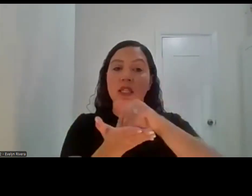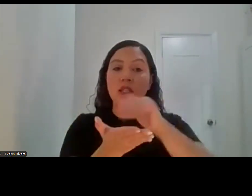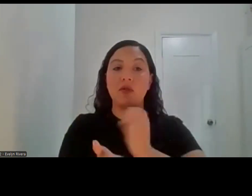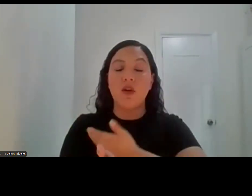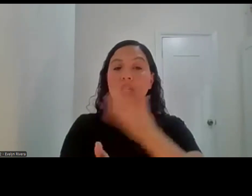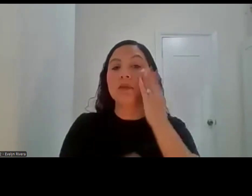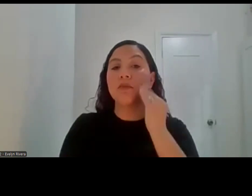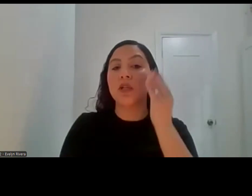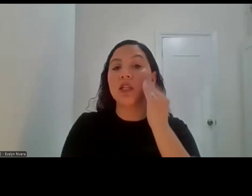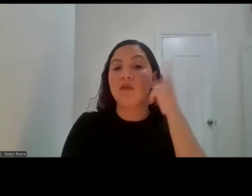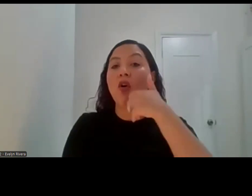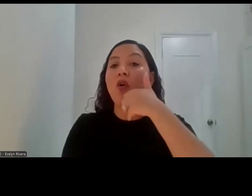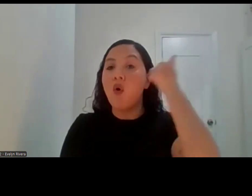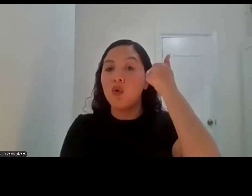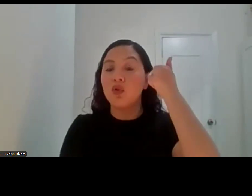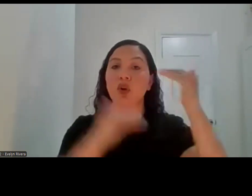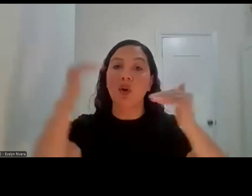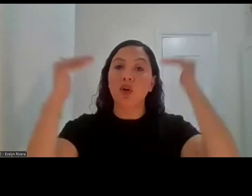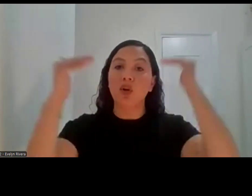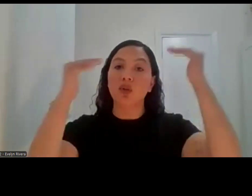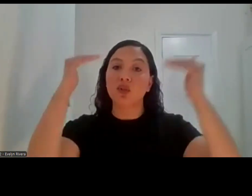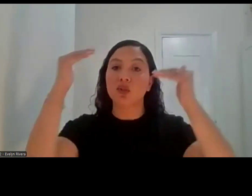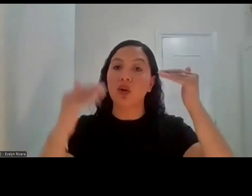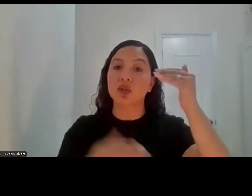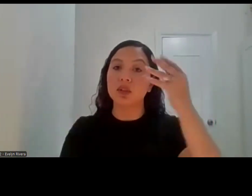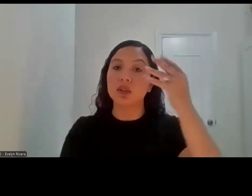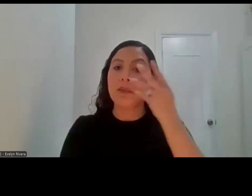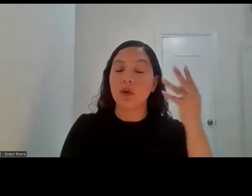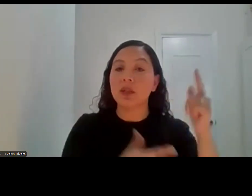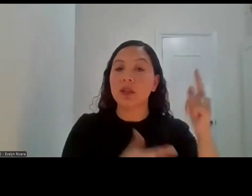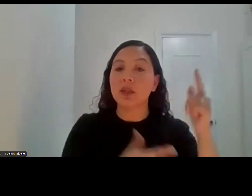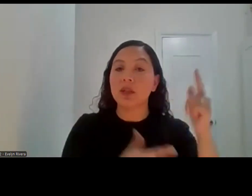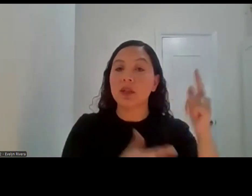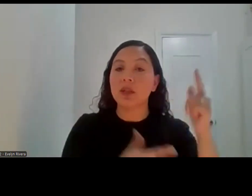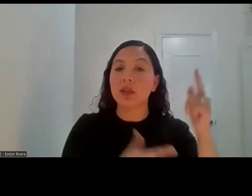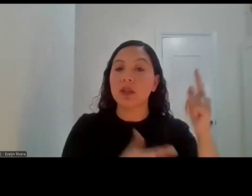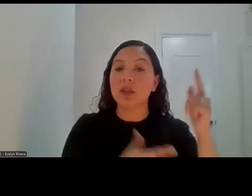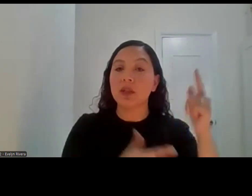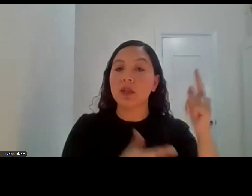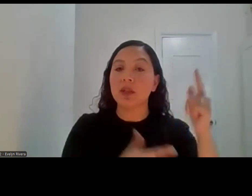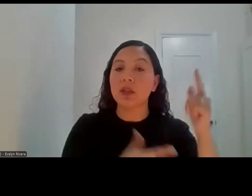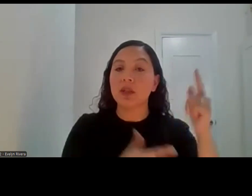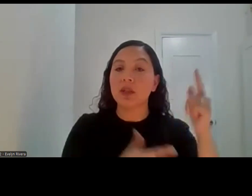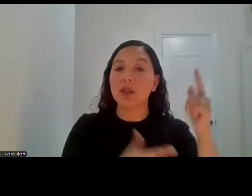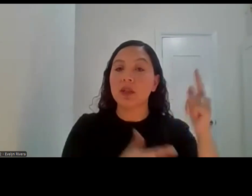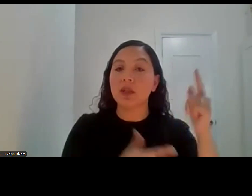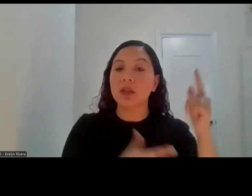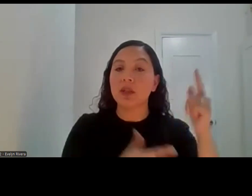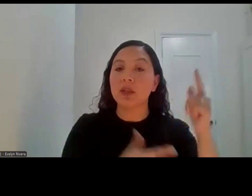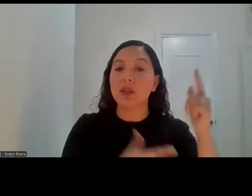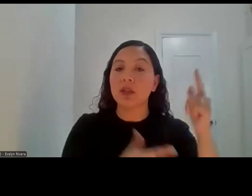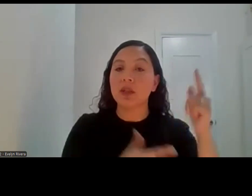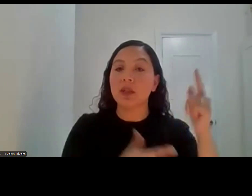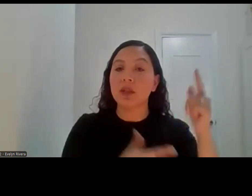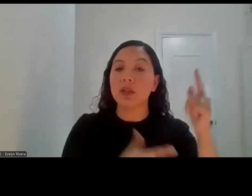adult immigrants and refugees, the LGBTQIA plus older adults and people with